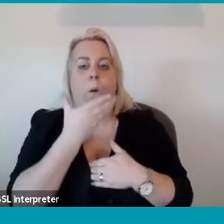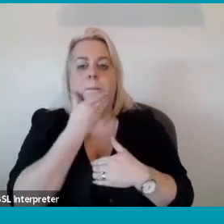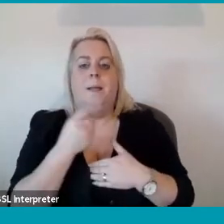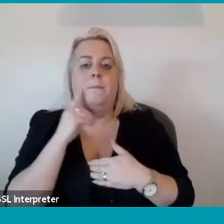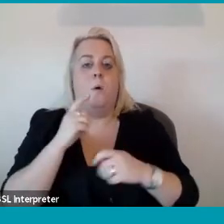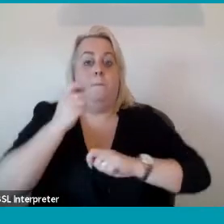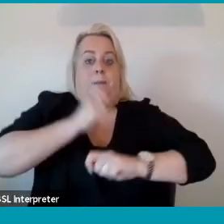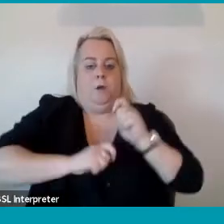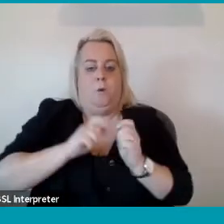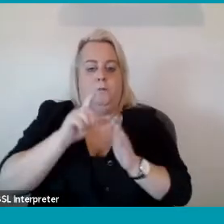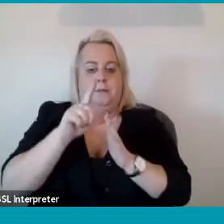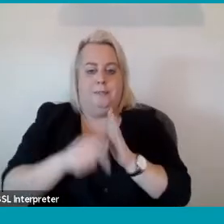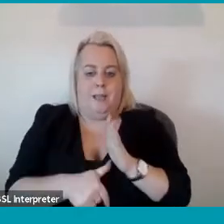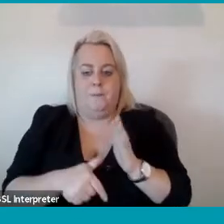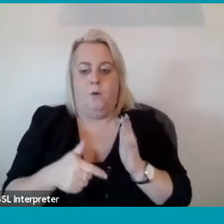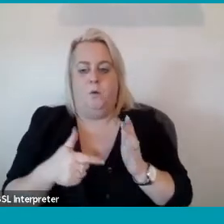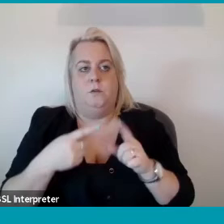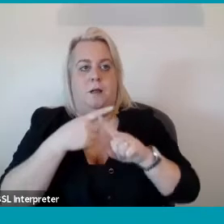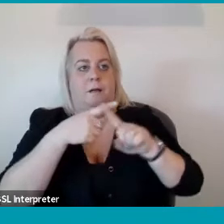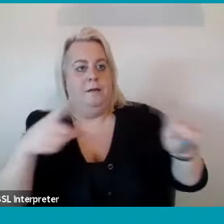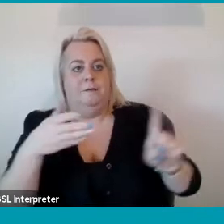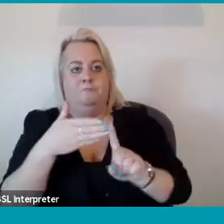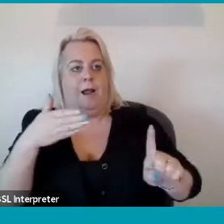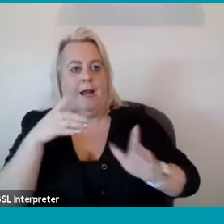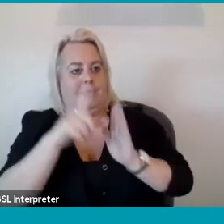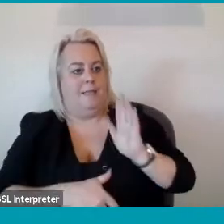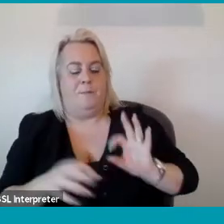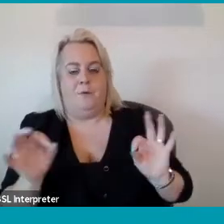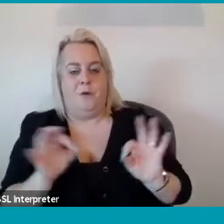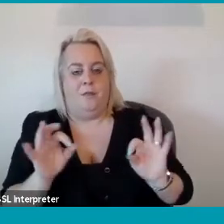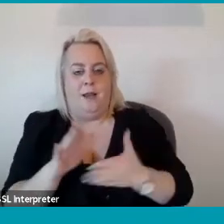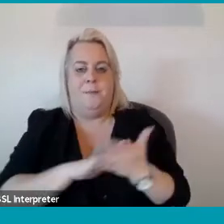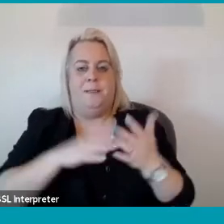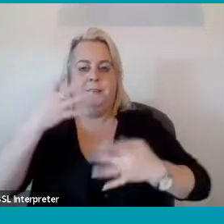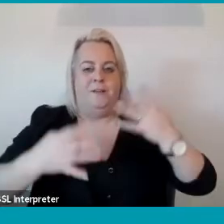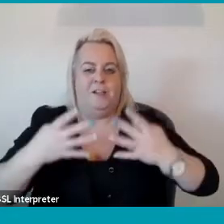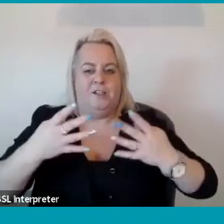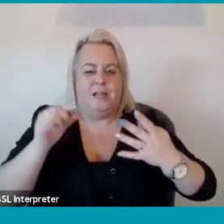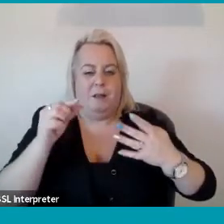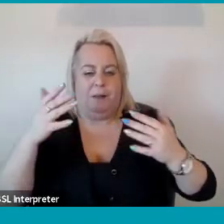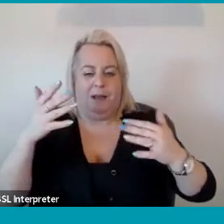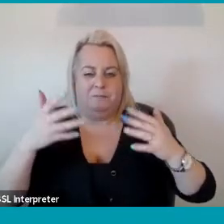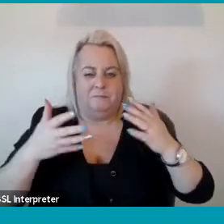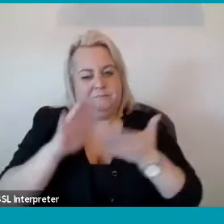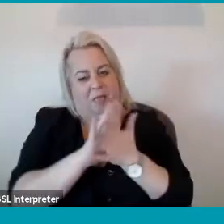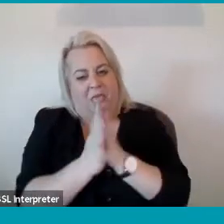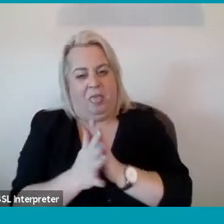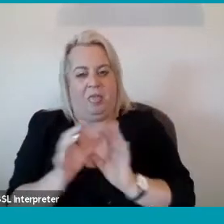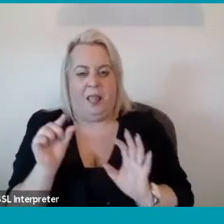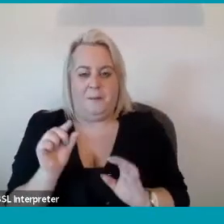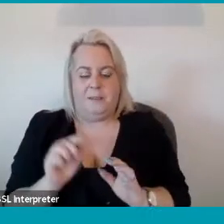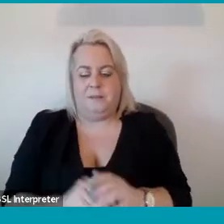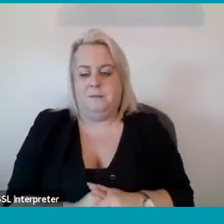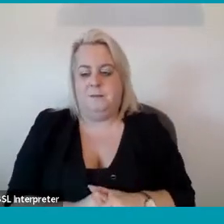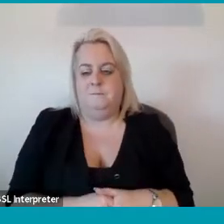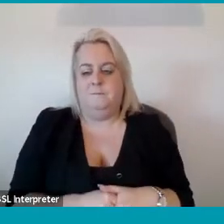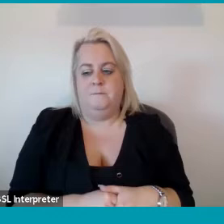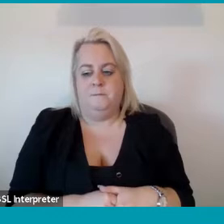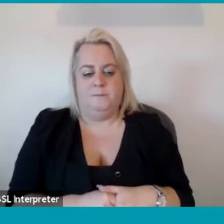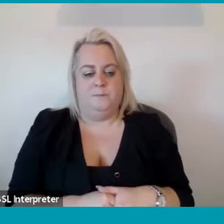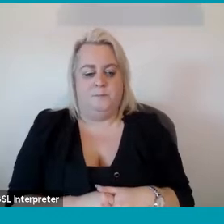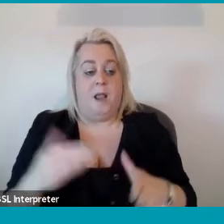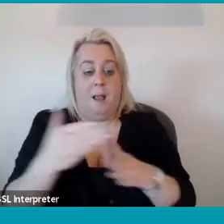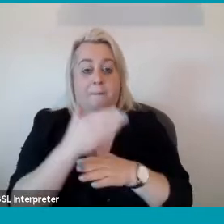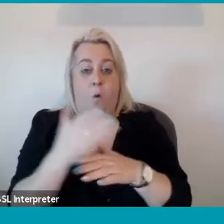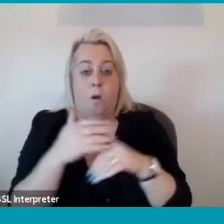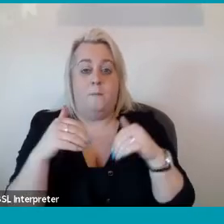and recognizing that they're disabled, which distorts the figures slightly. But the employment gap is,